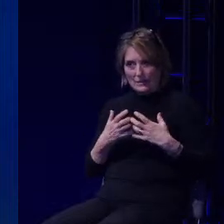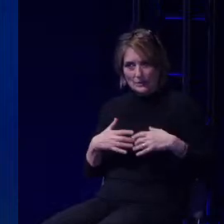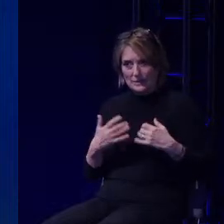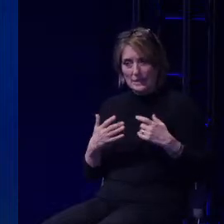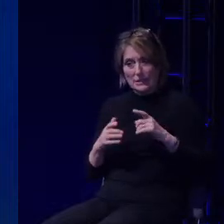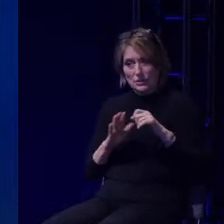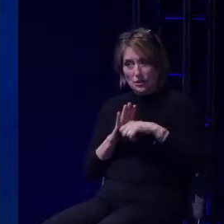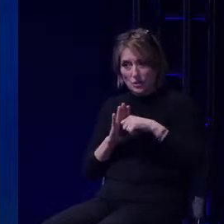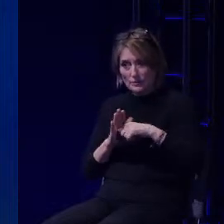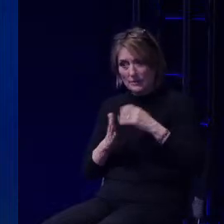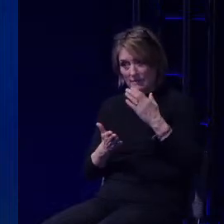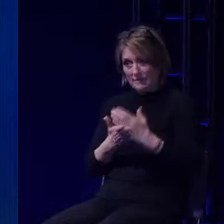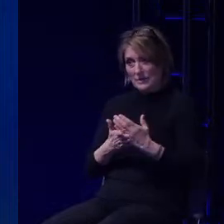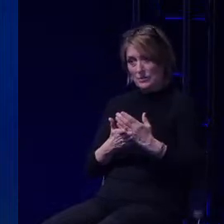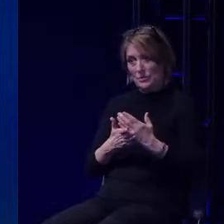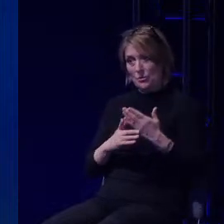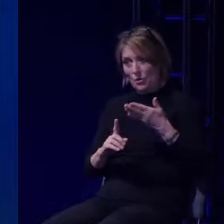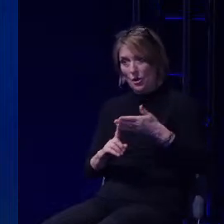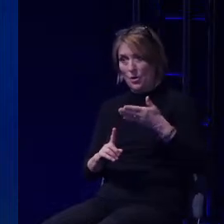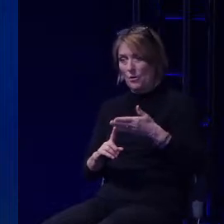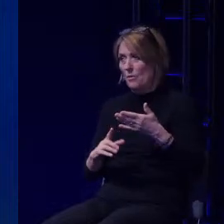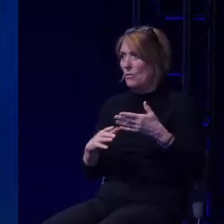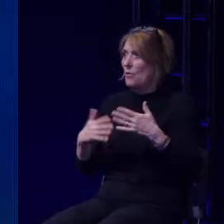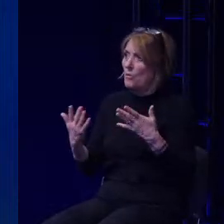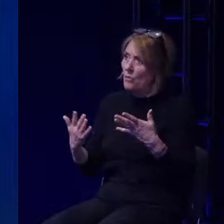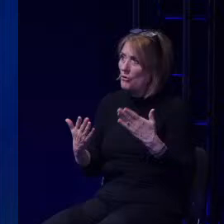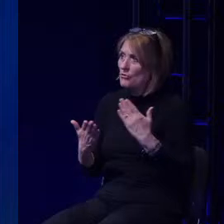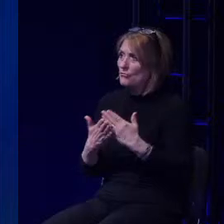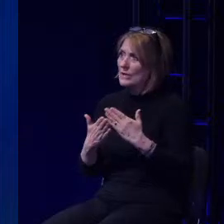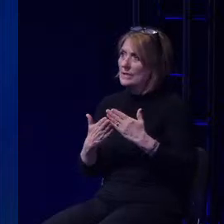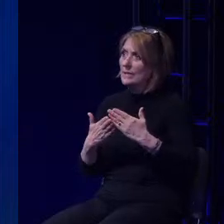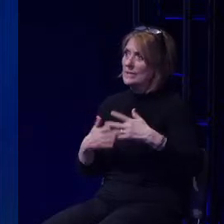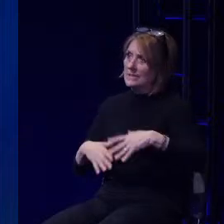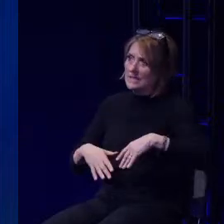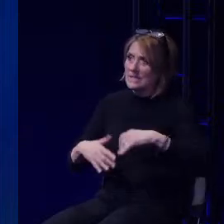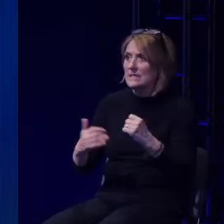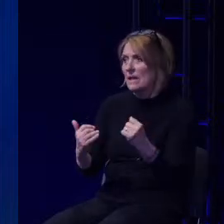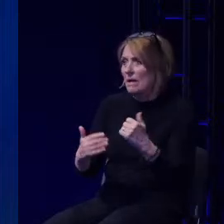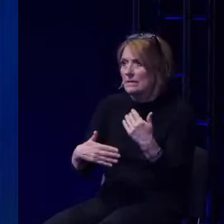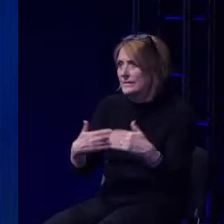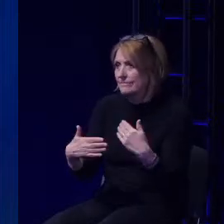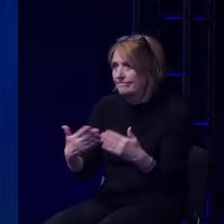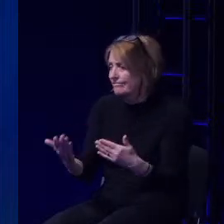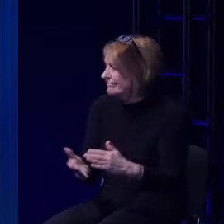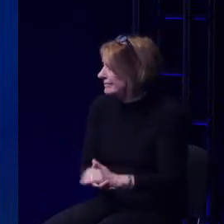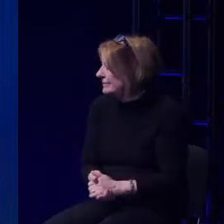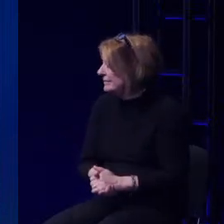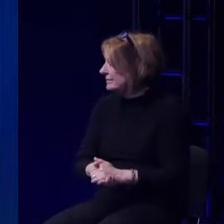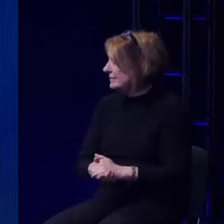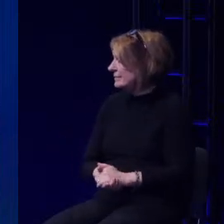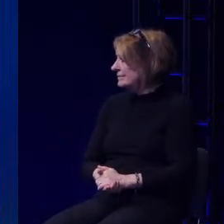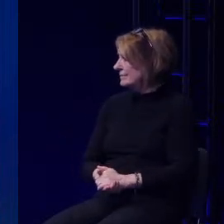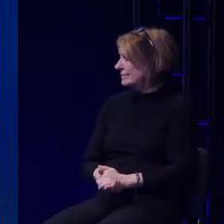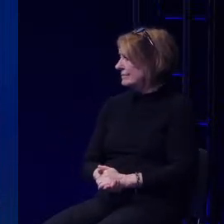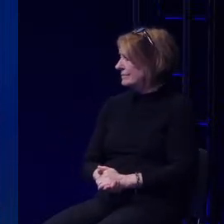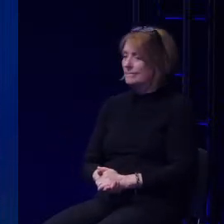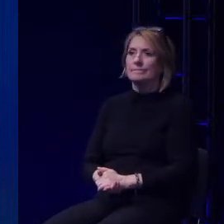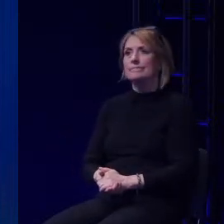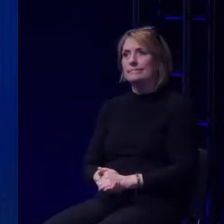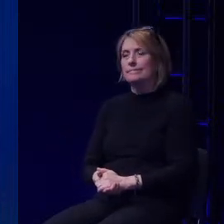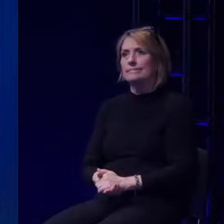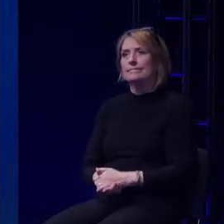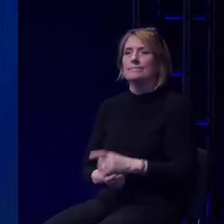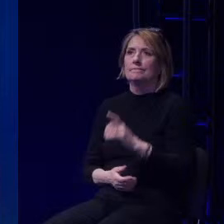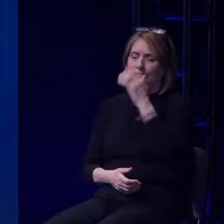documentary factual your goal, or did you see it as a means to an end, i.e. getting to narrative filmmaking?